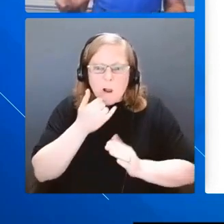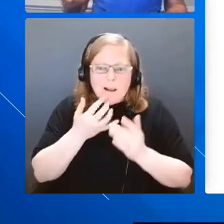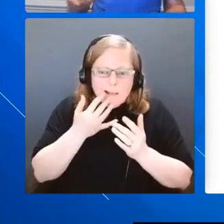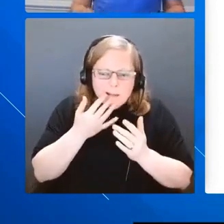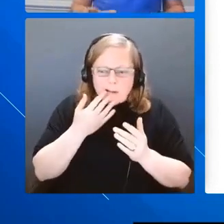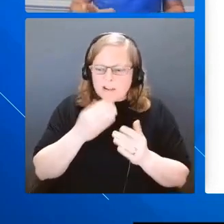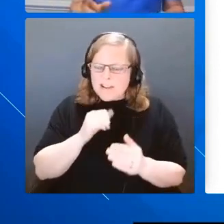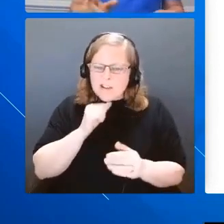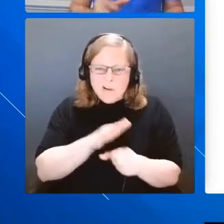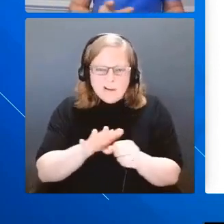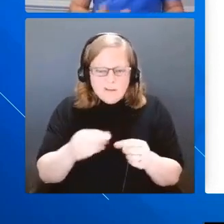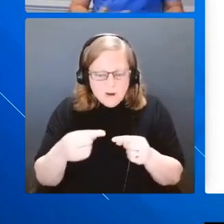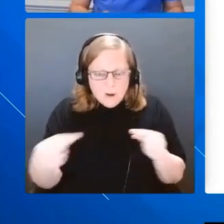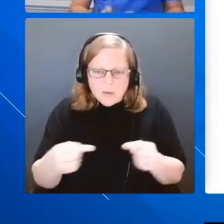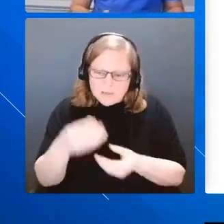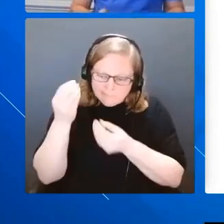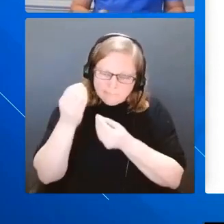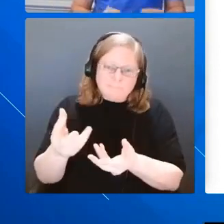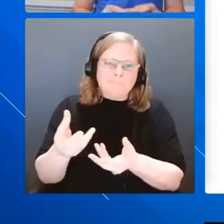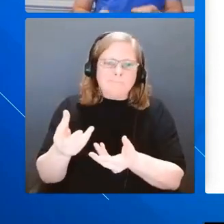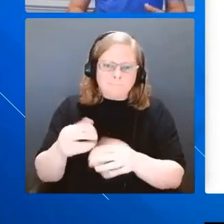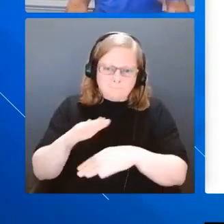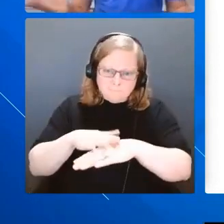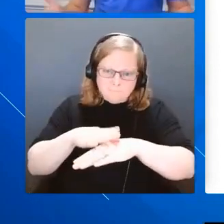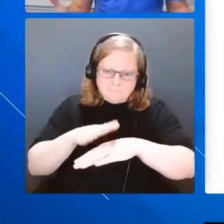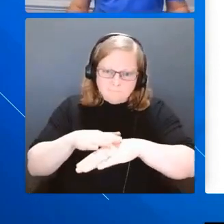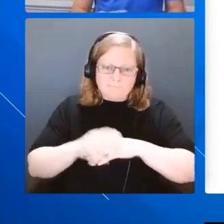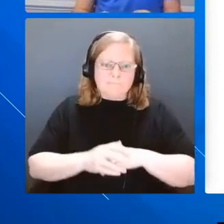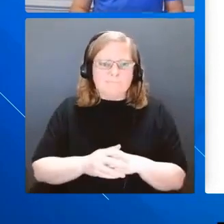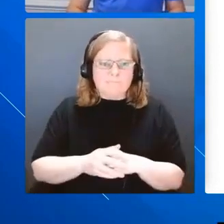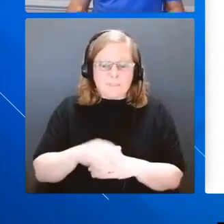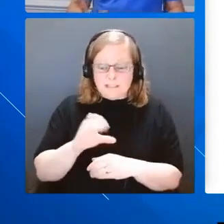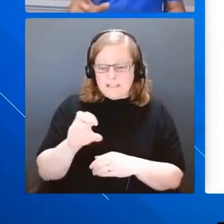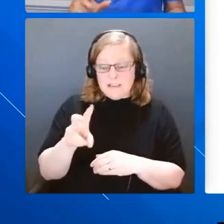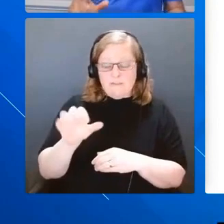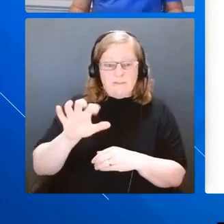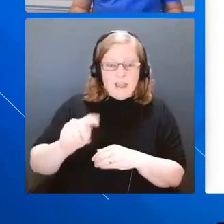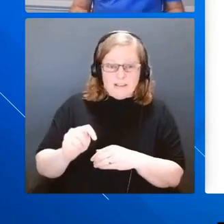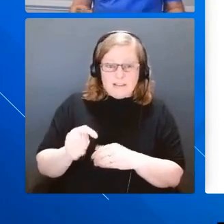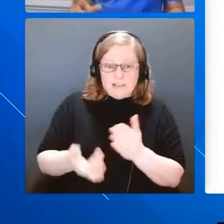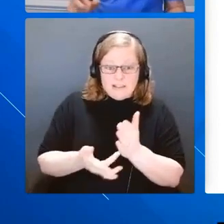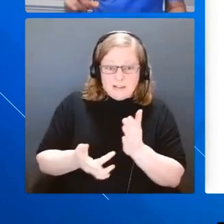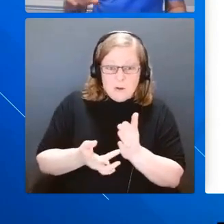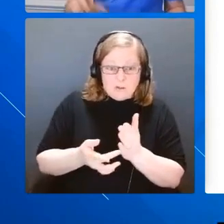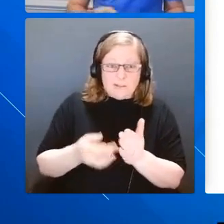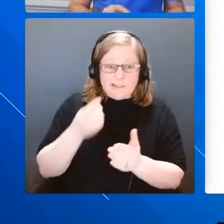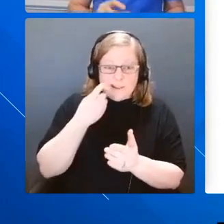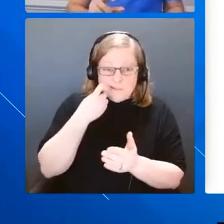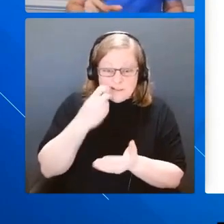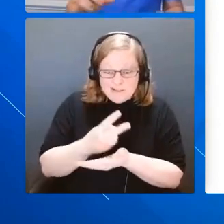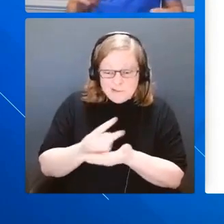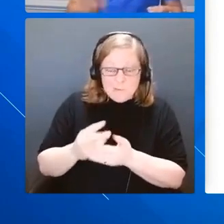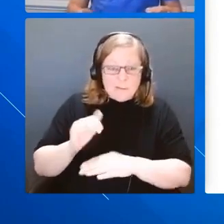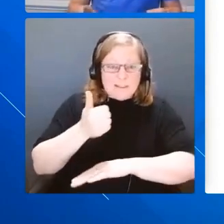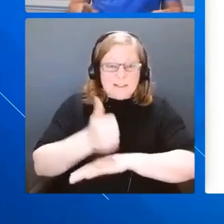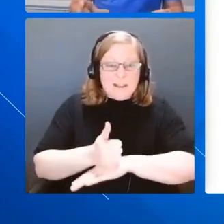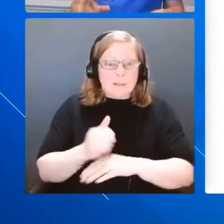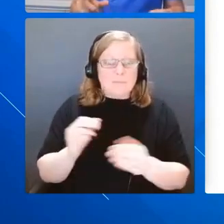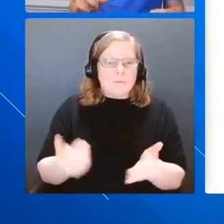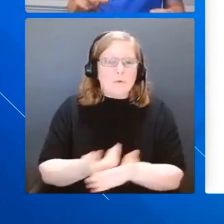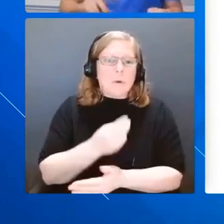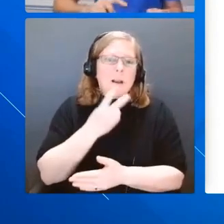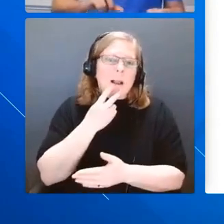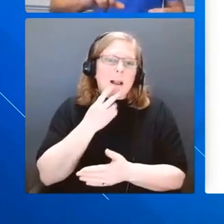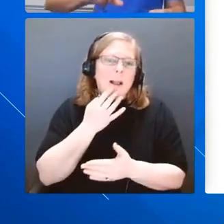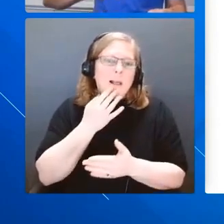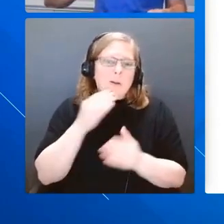recently. Now, if you've used our products in the last couple of weeks, we have now color themes. Color themes, if you have safe color